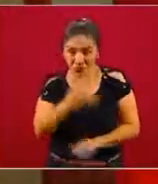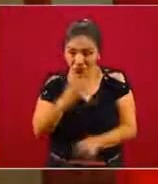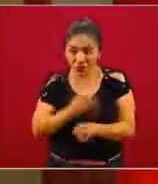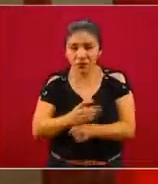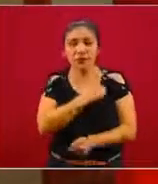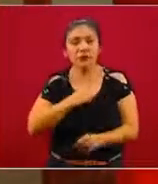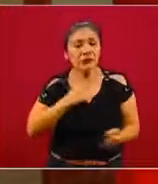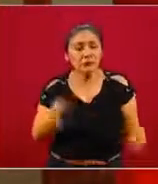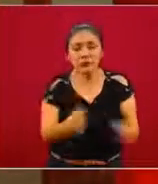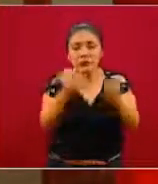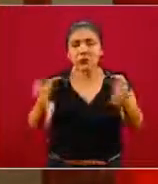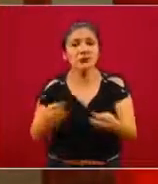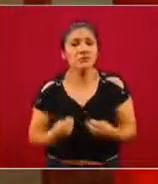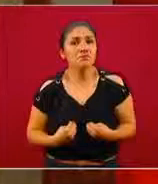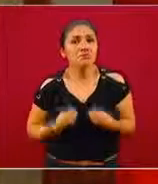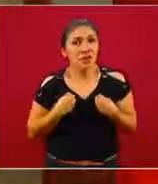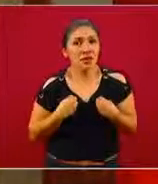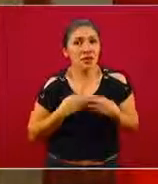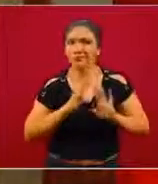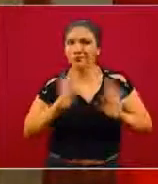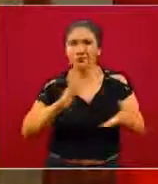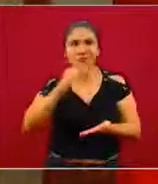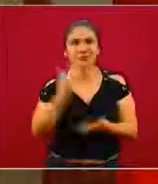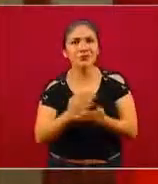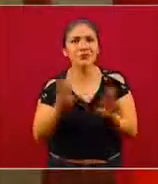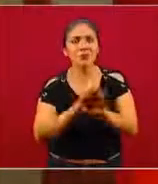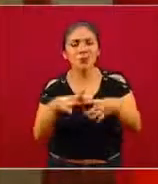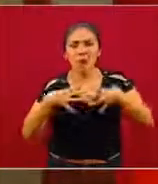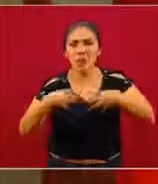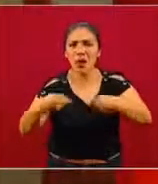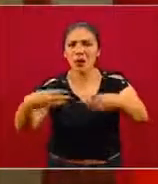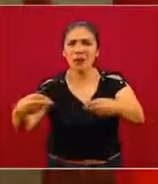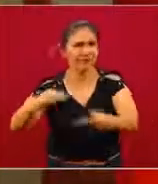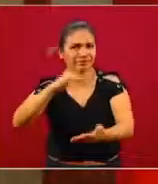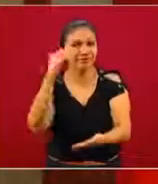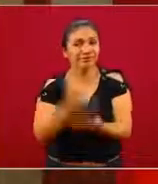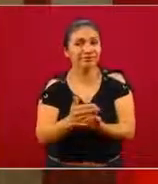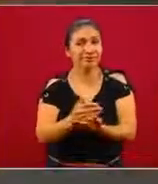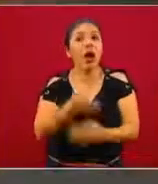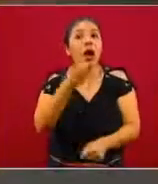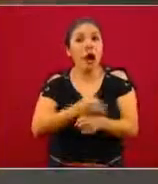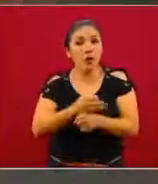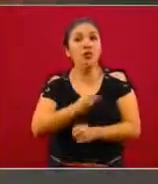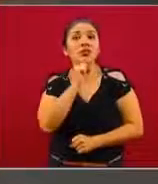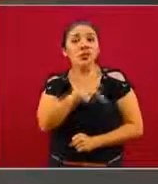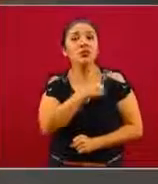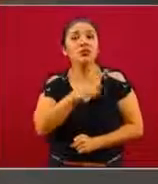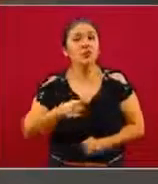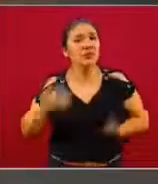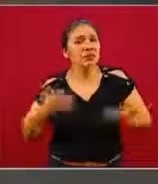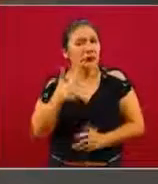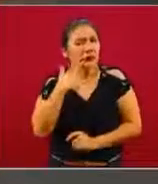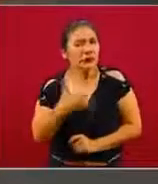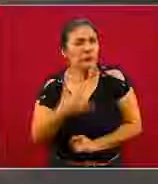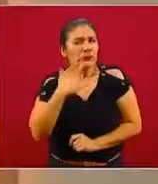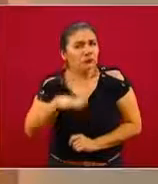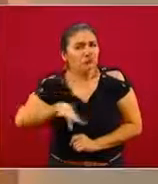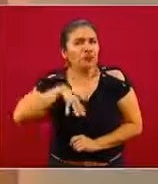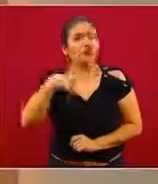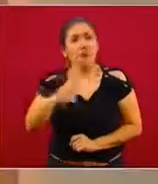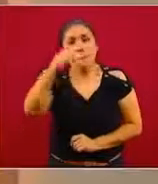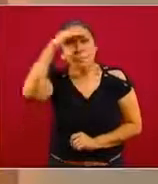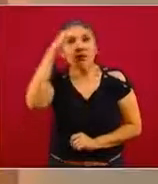Also, right now, in times of saving lives, we need to break the chain of transmission. We need to make every